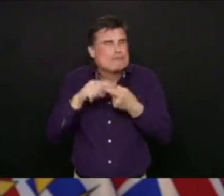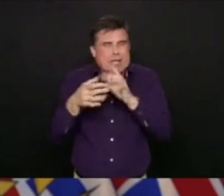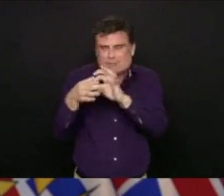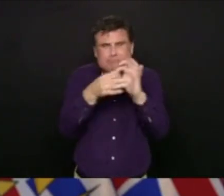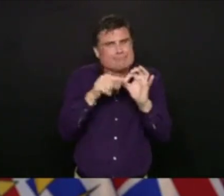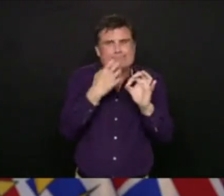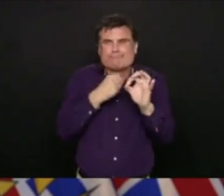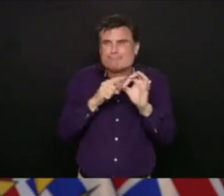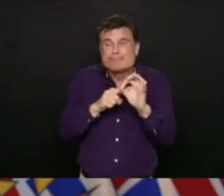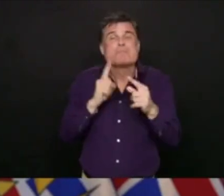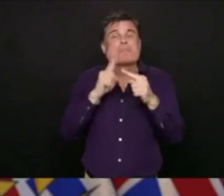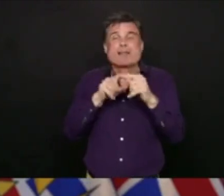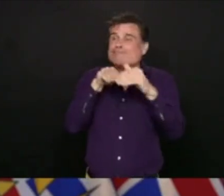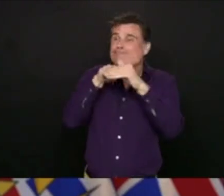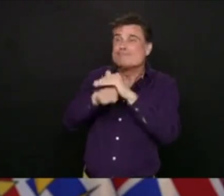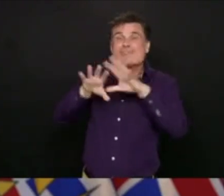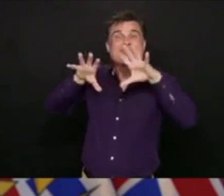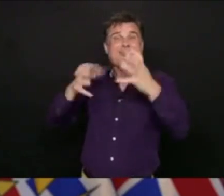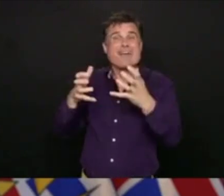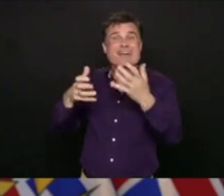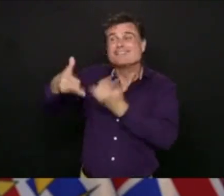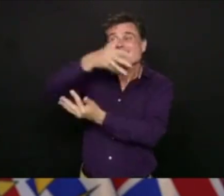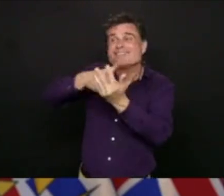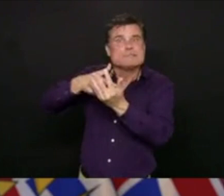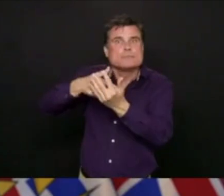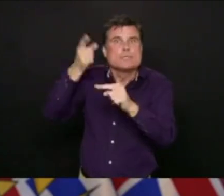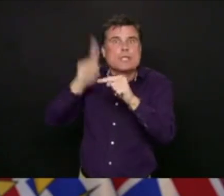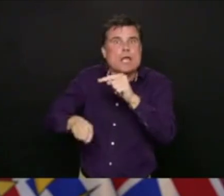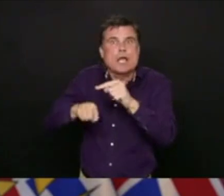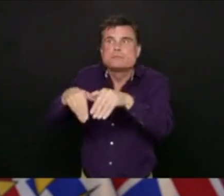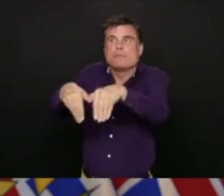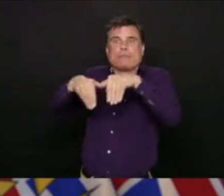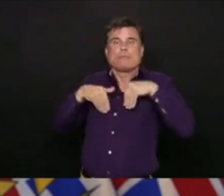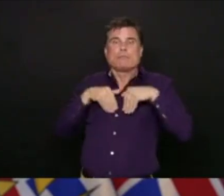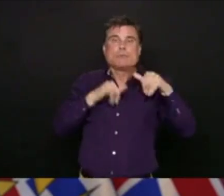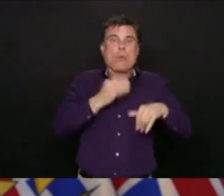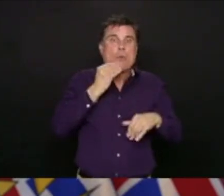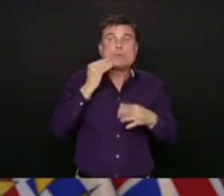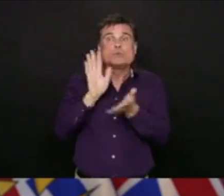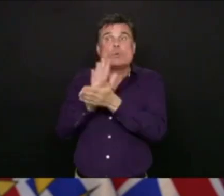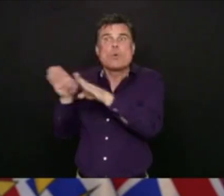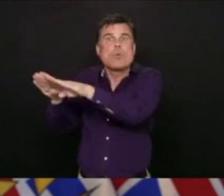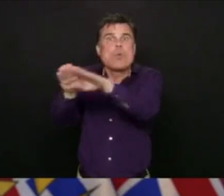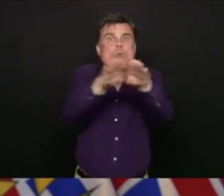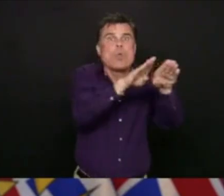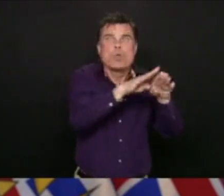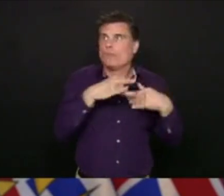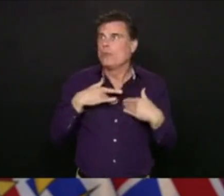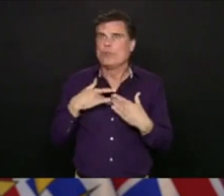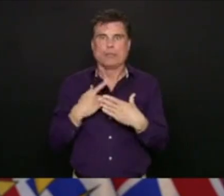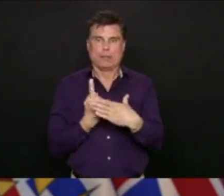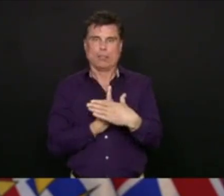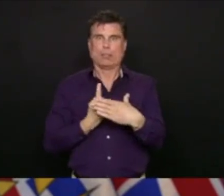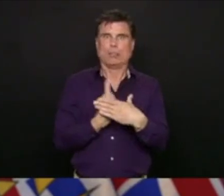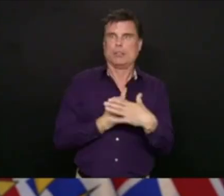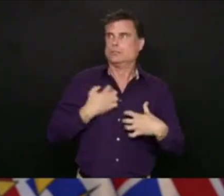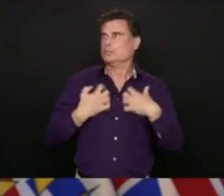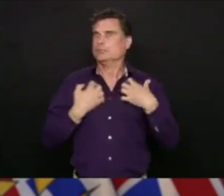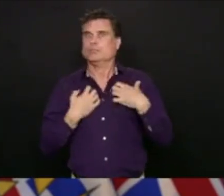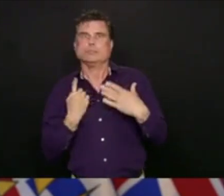people feel really overwhelmed and anxious. And we know families are doing their best, and it can be very